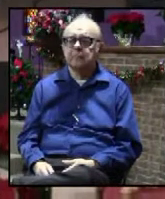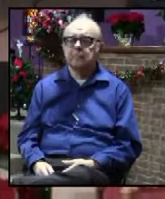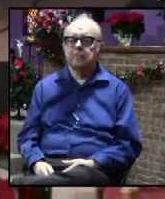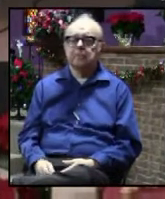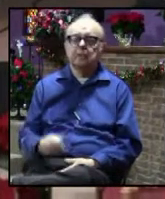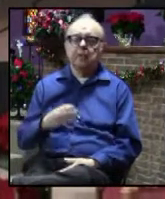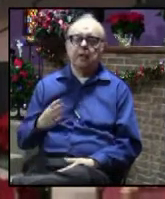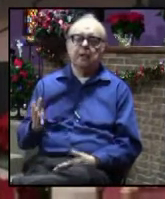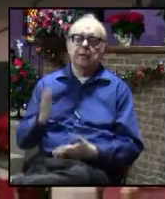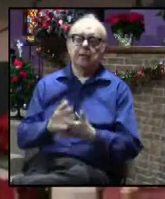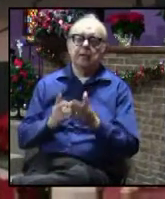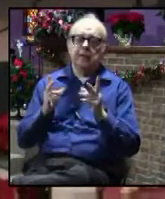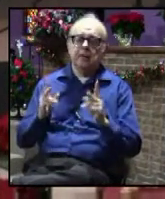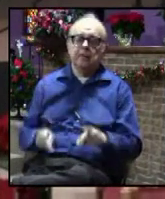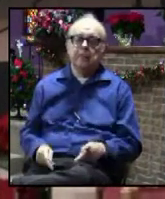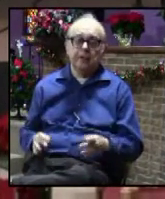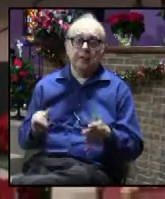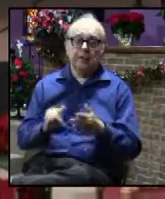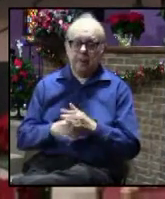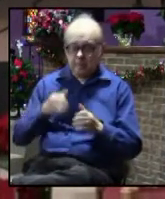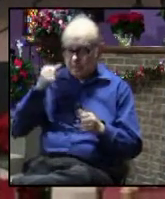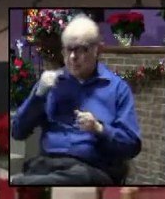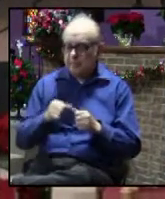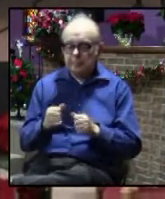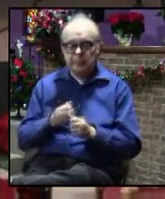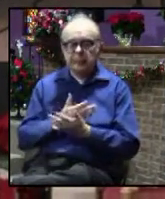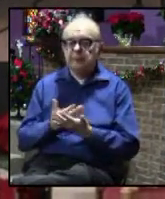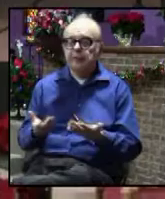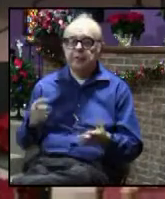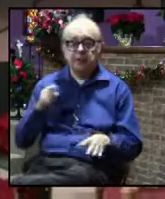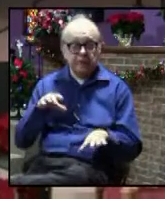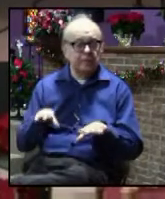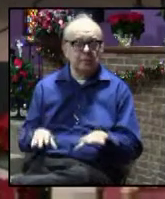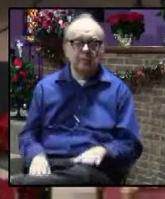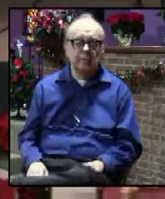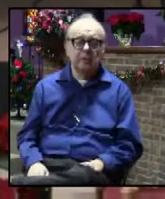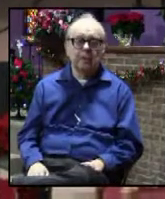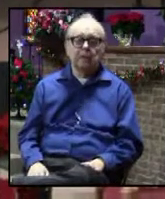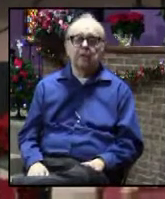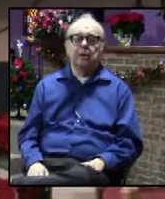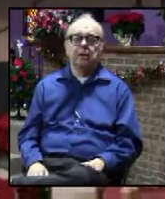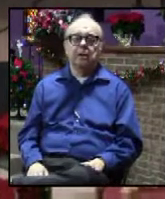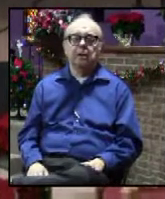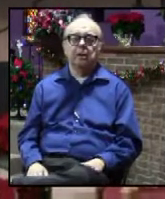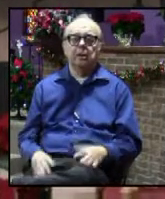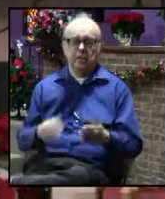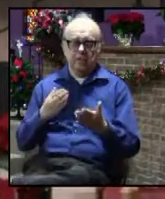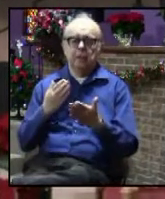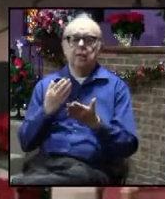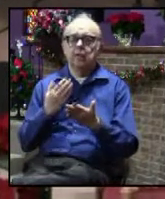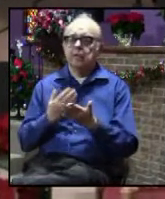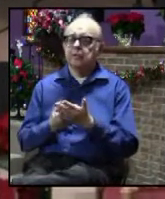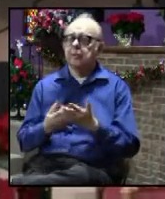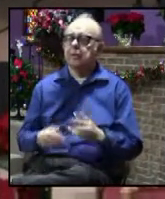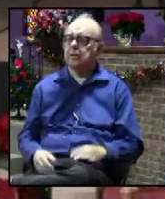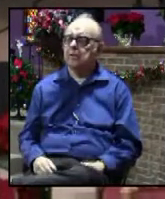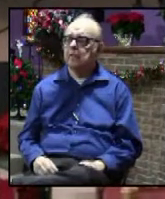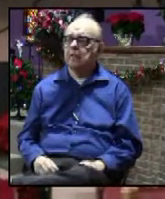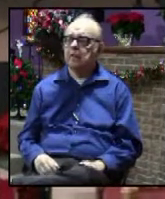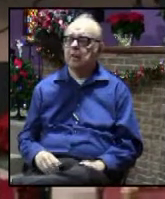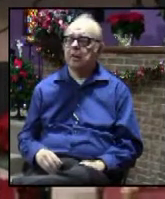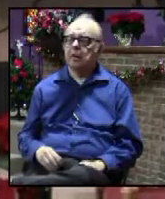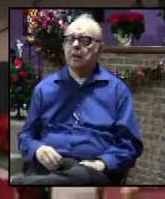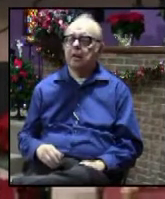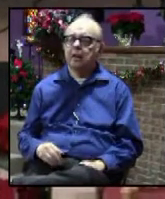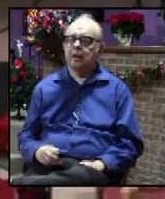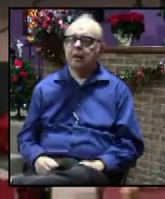there is somebody that remembers everything that you've done. Amen. Good. Yeah. Good. Not the bad